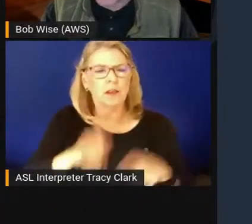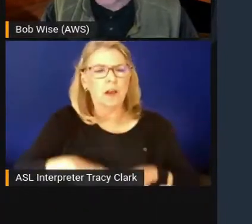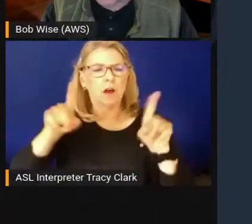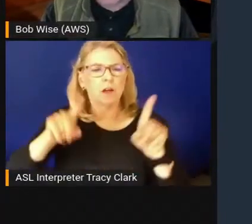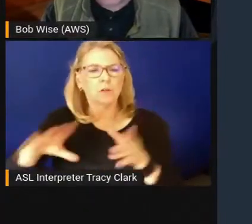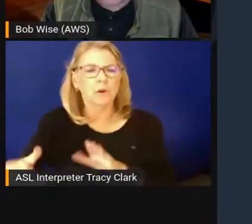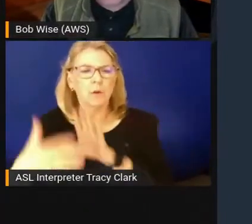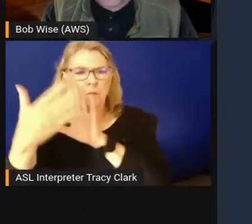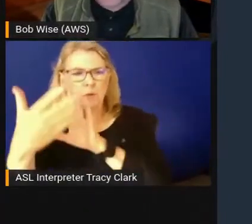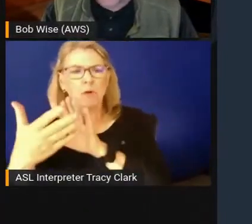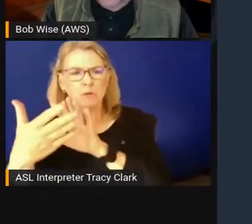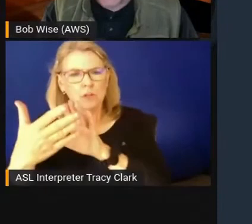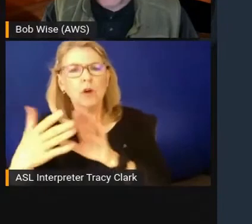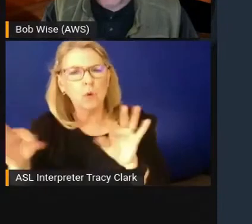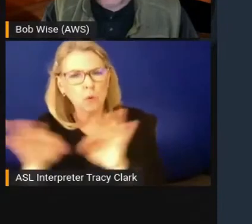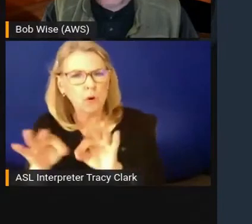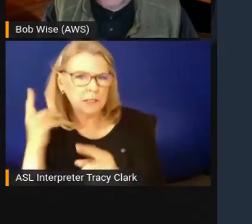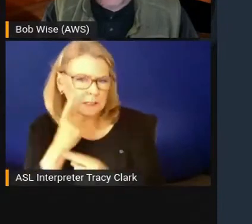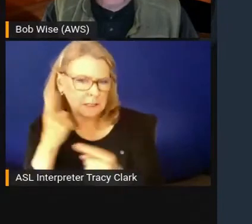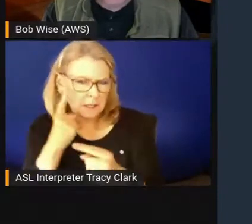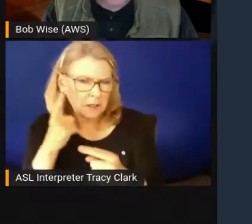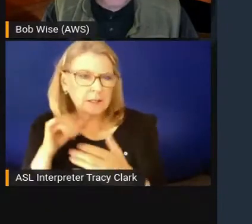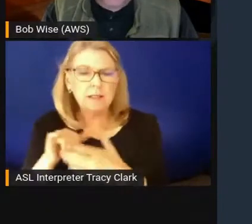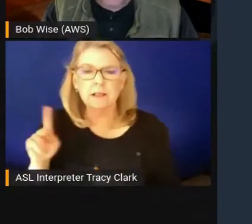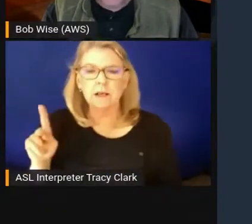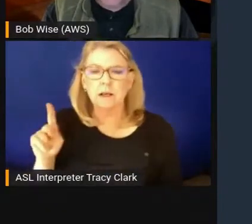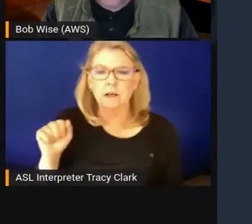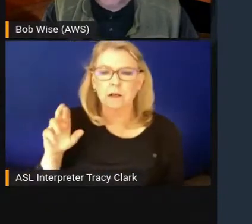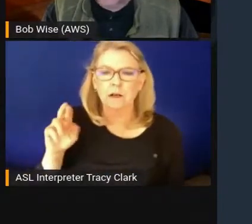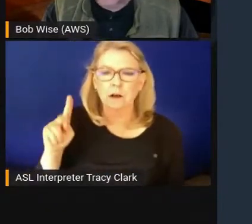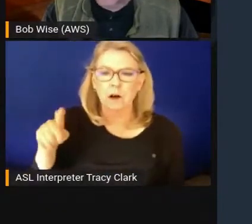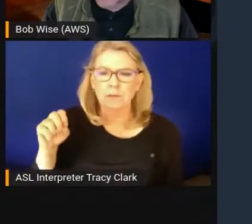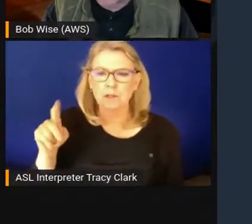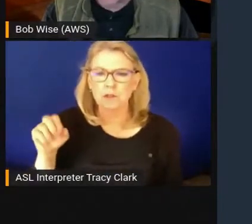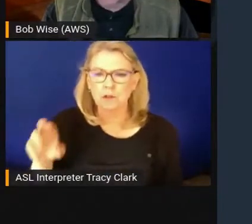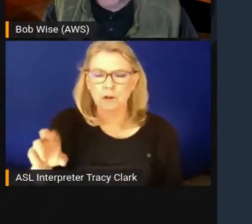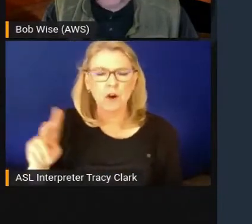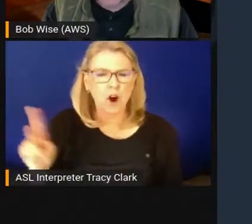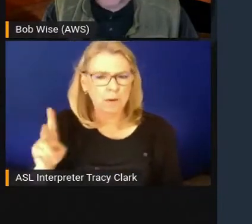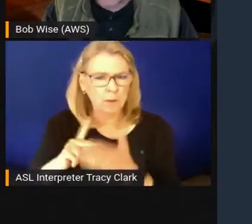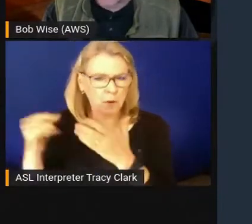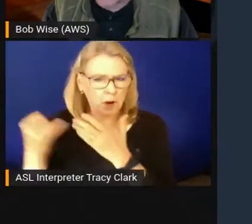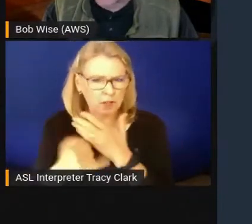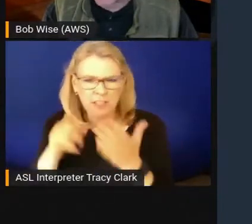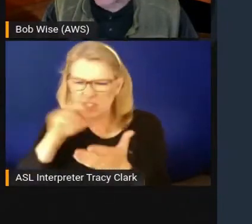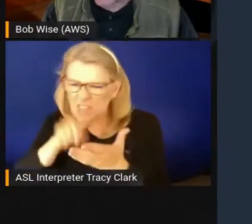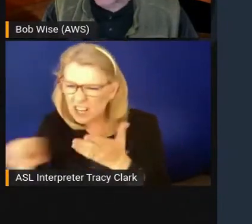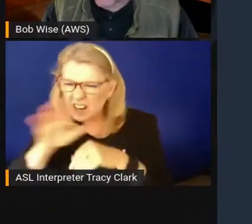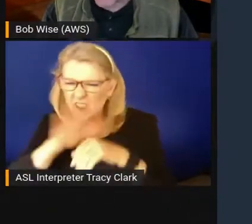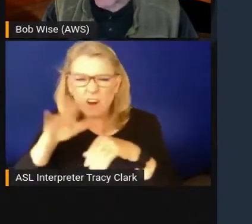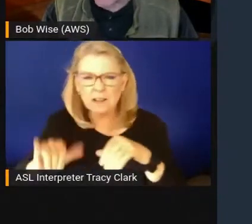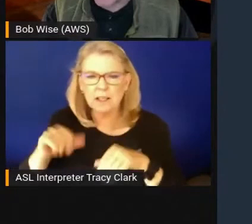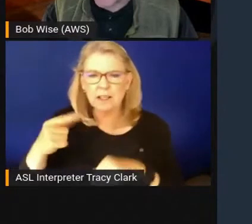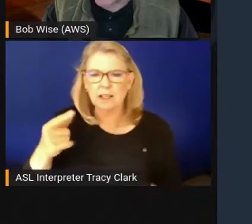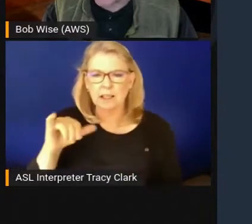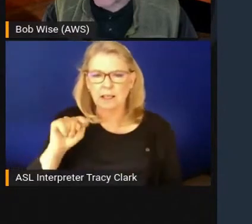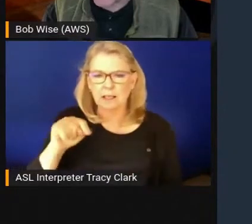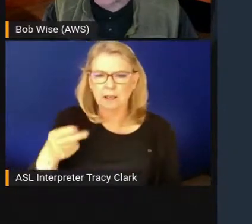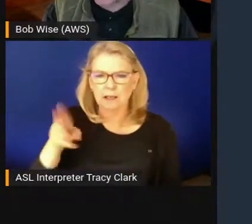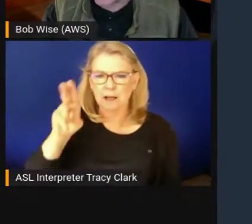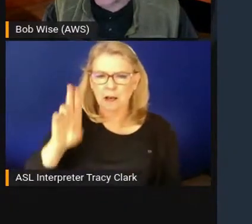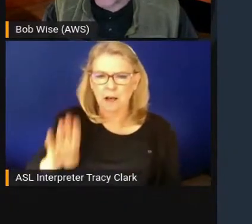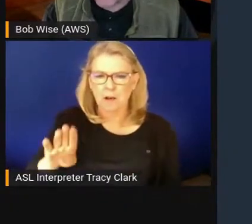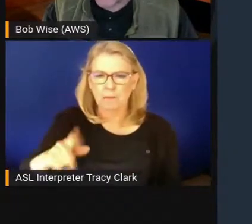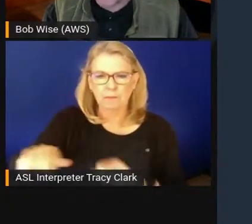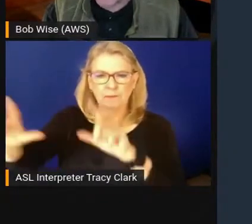Carpenter project. Check it out on GitHub. We've been listening closely to customer feedback. Project has been evolving. We're working hard to get the